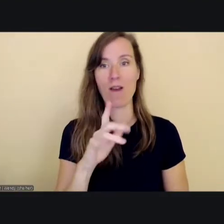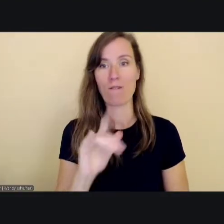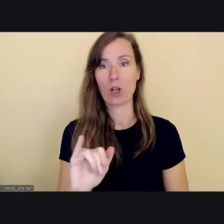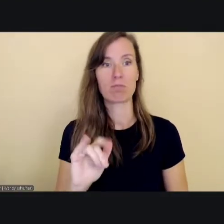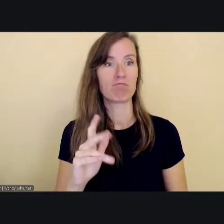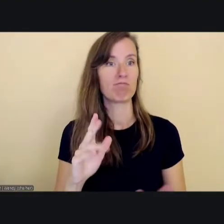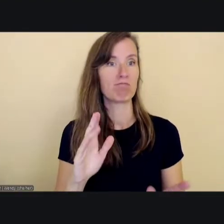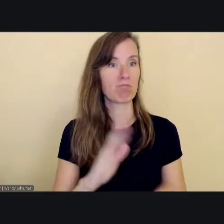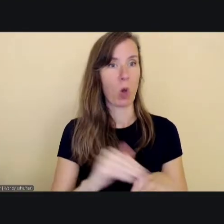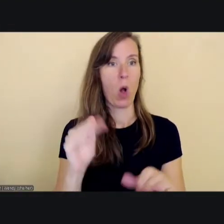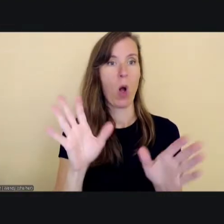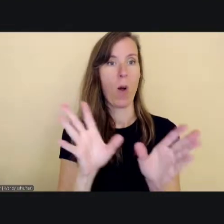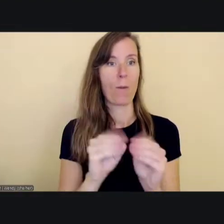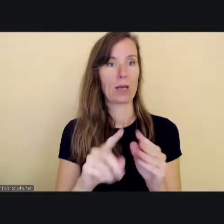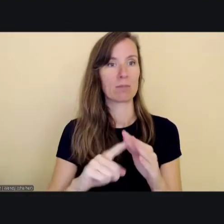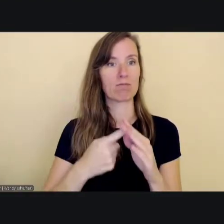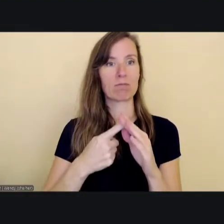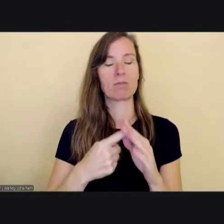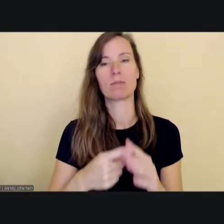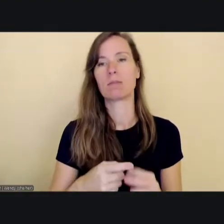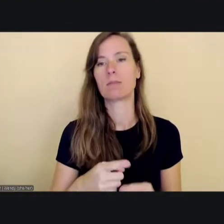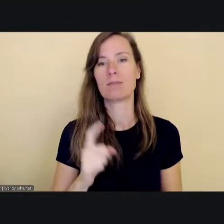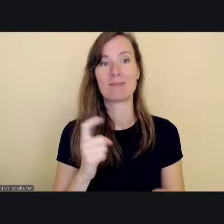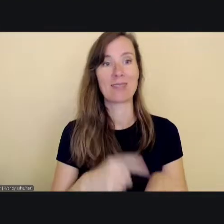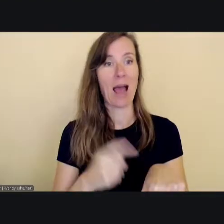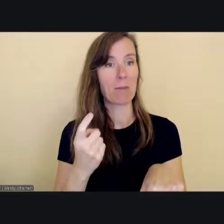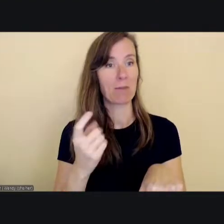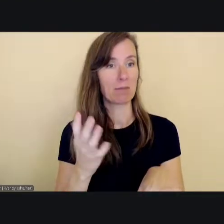The time is 7:34.